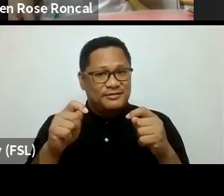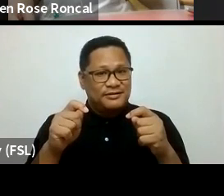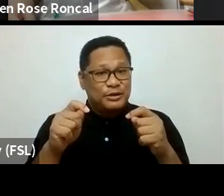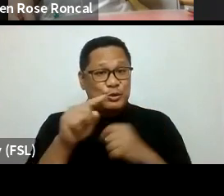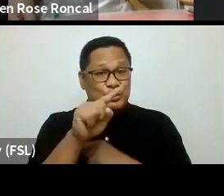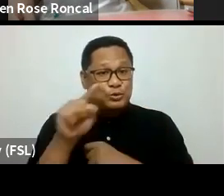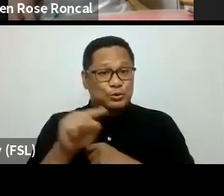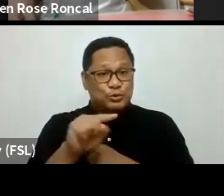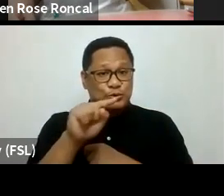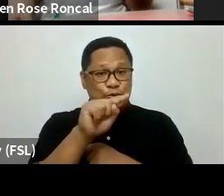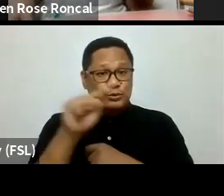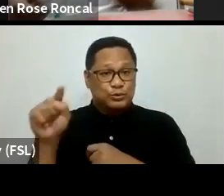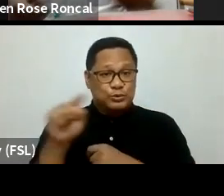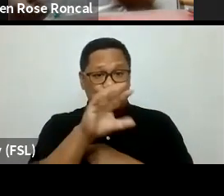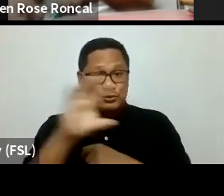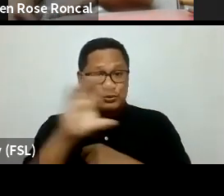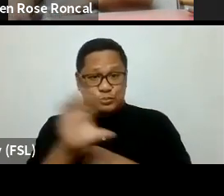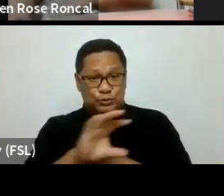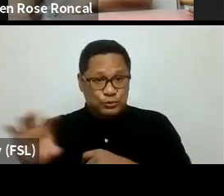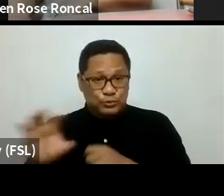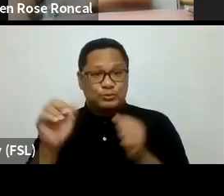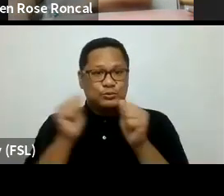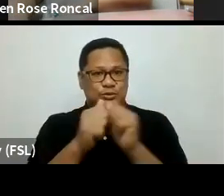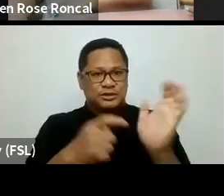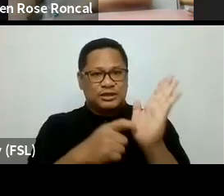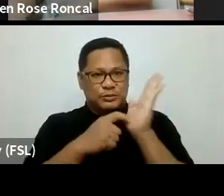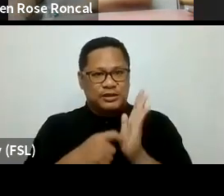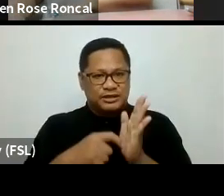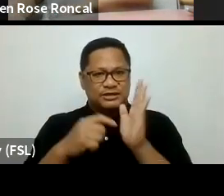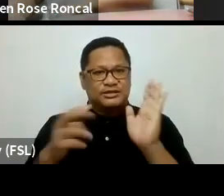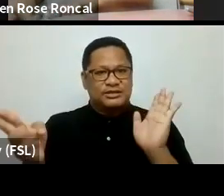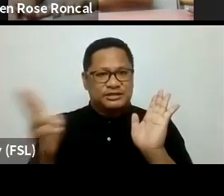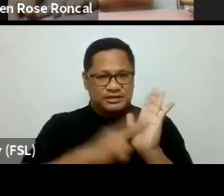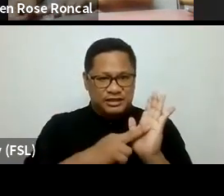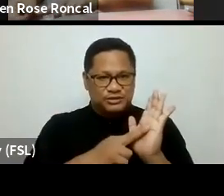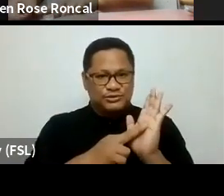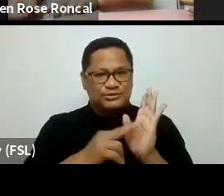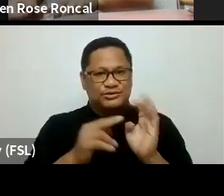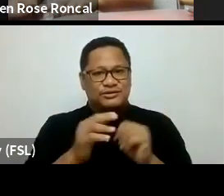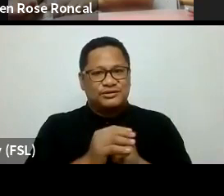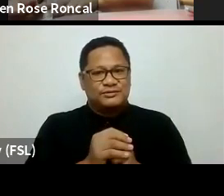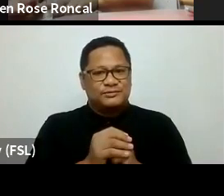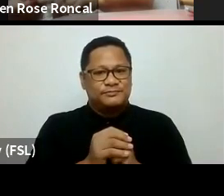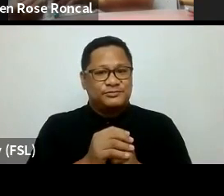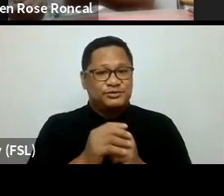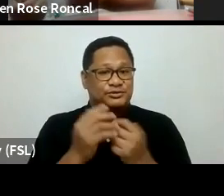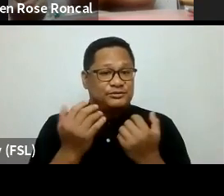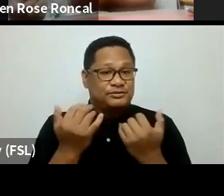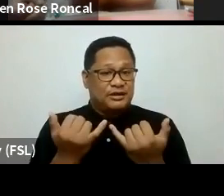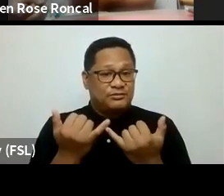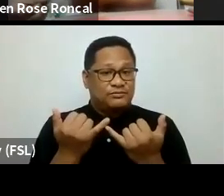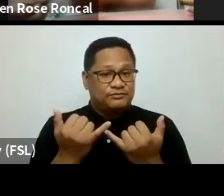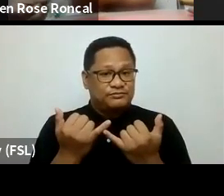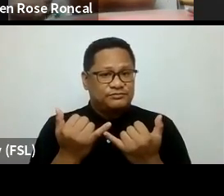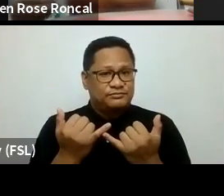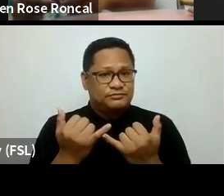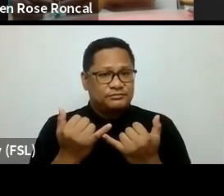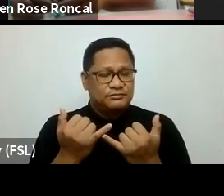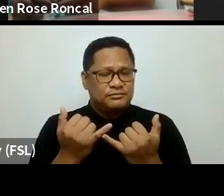Zoom with a requirement, with the registration requirement. So